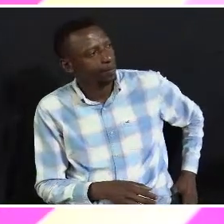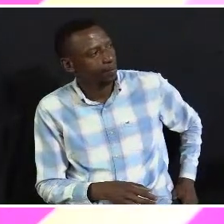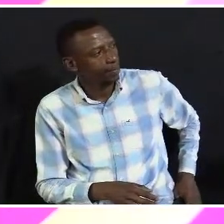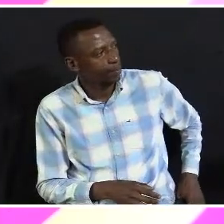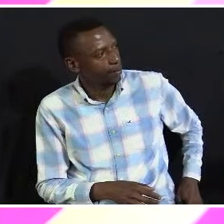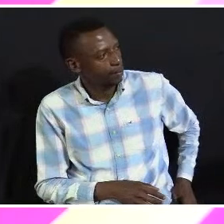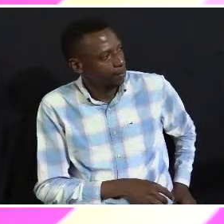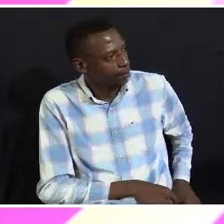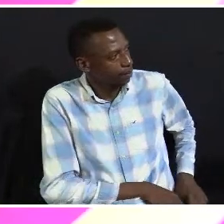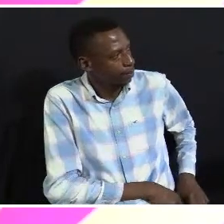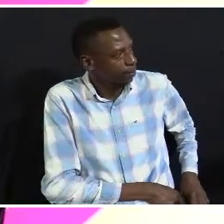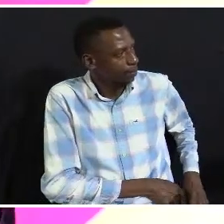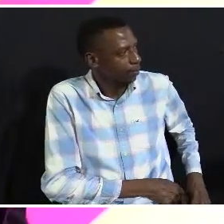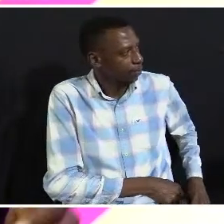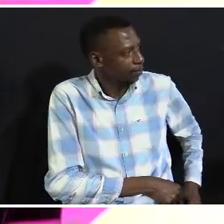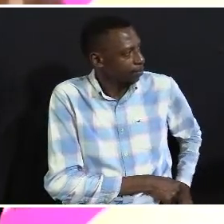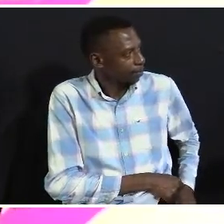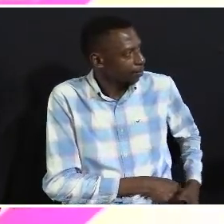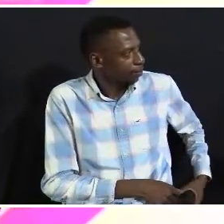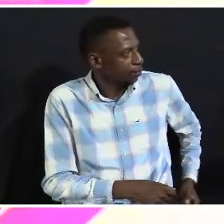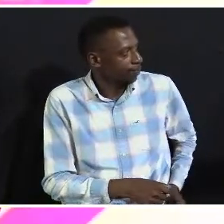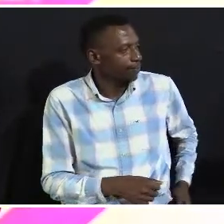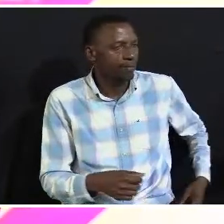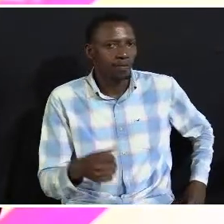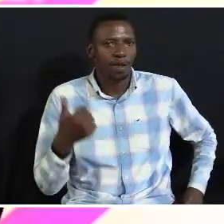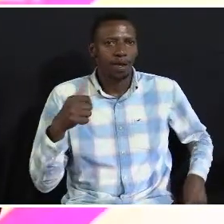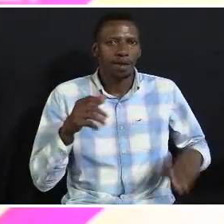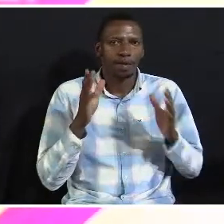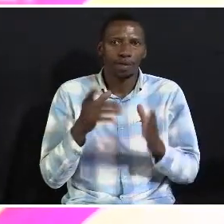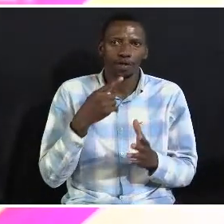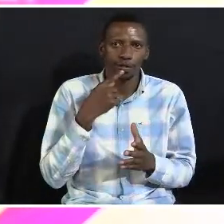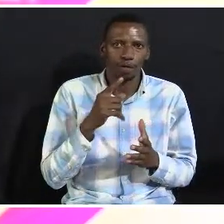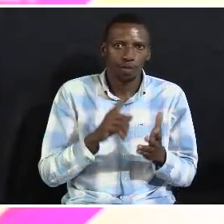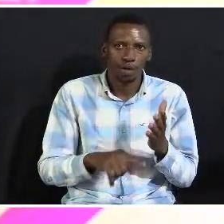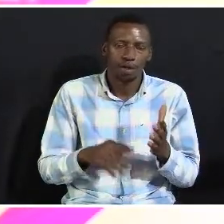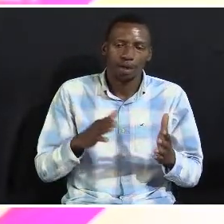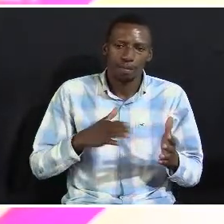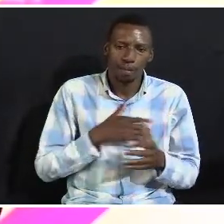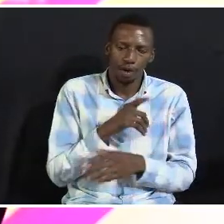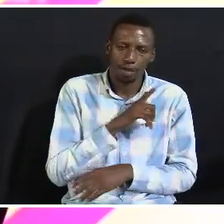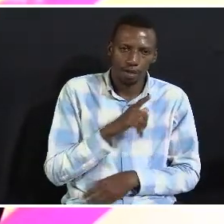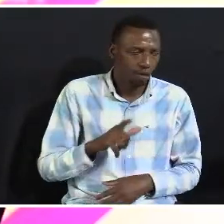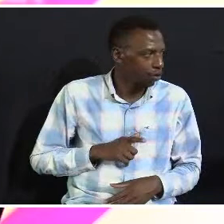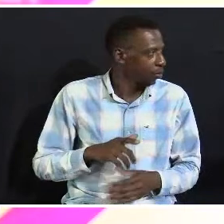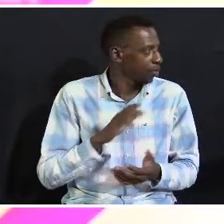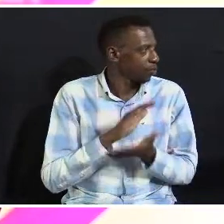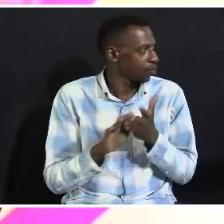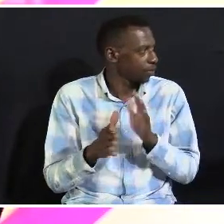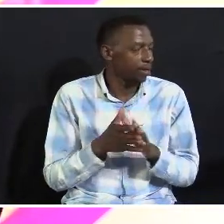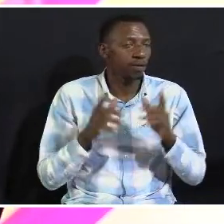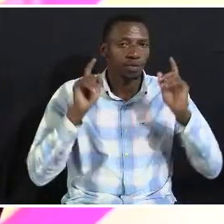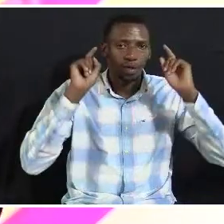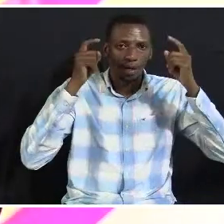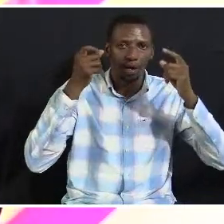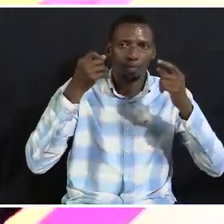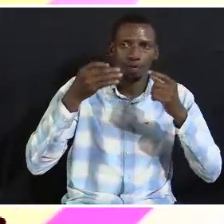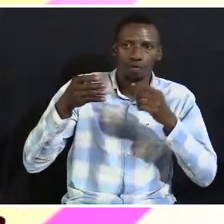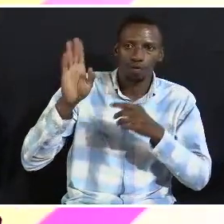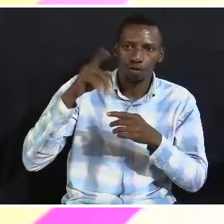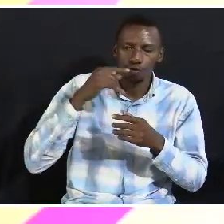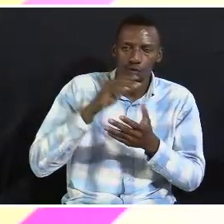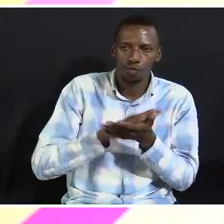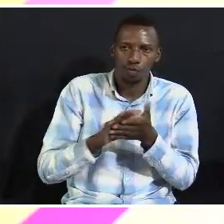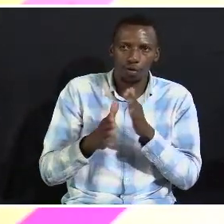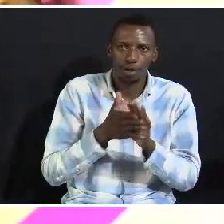my Lord, without the Lamb of God who takes away the sin of the world, I have